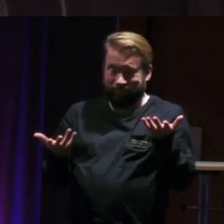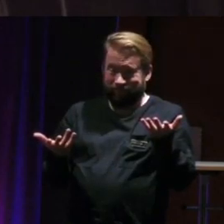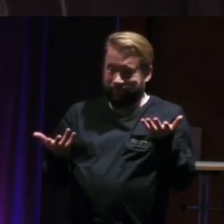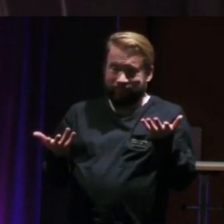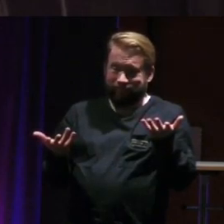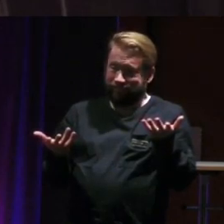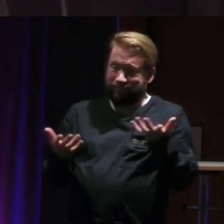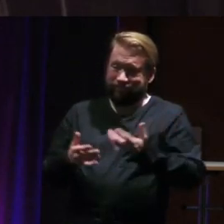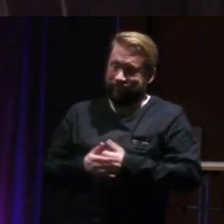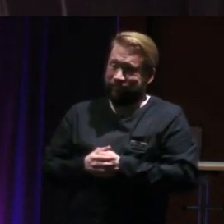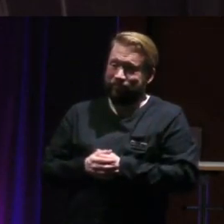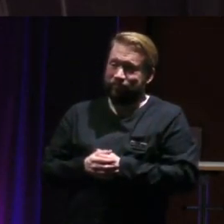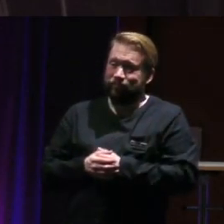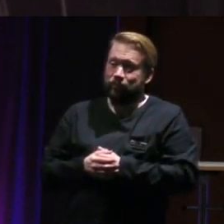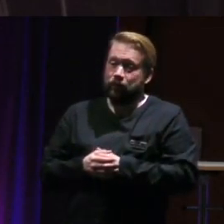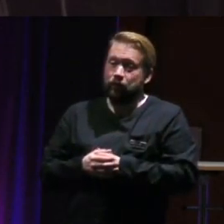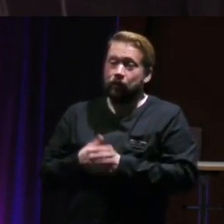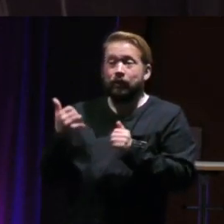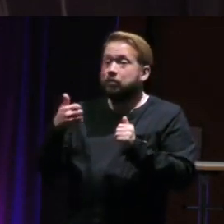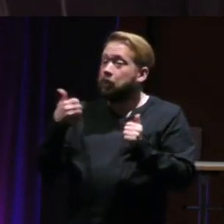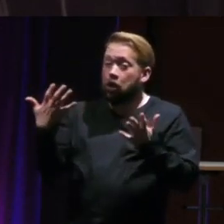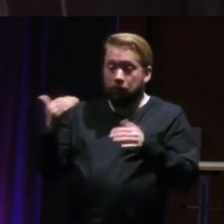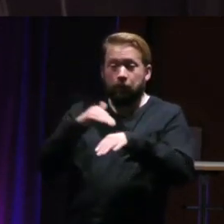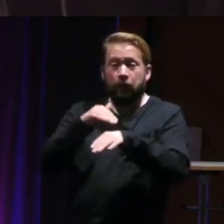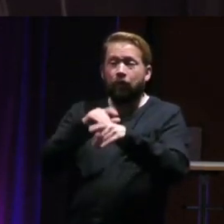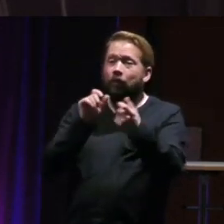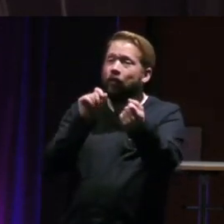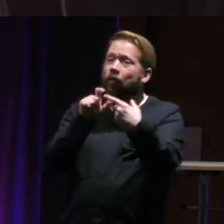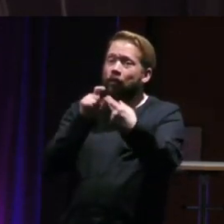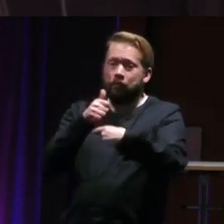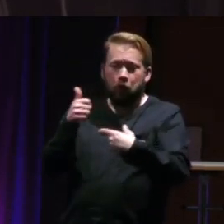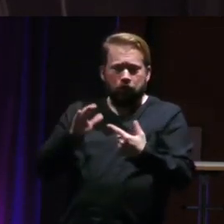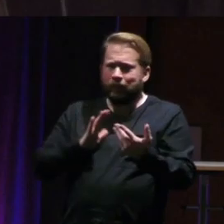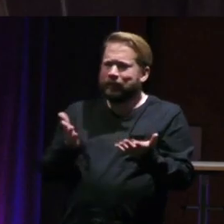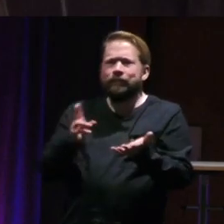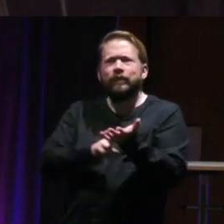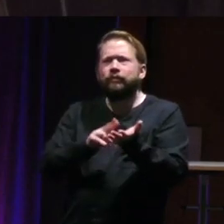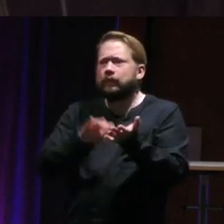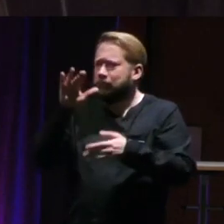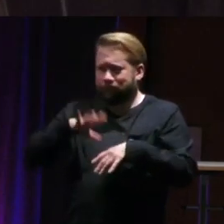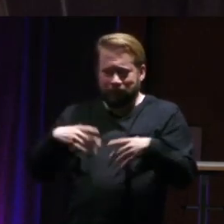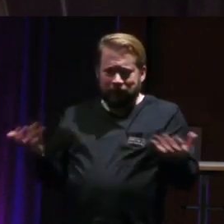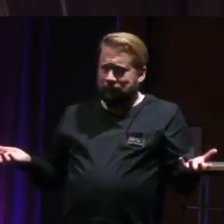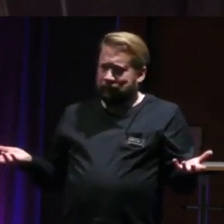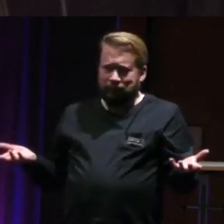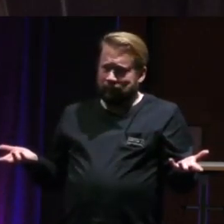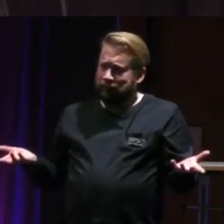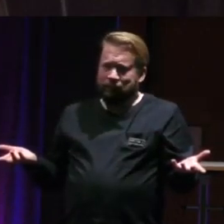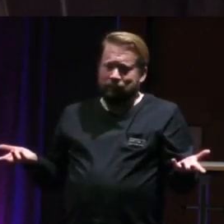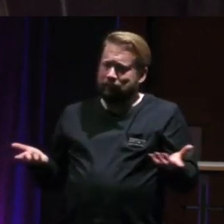exchanging messages, which is like without any